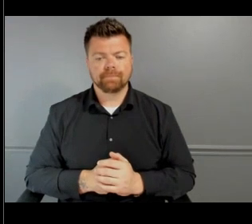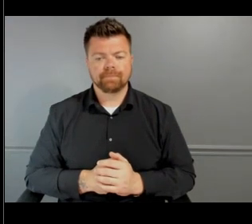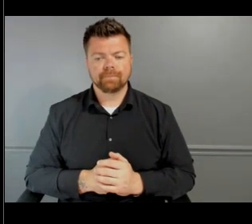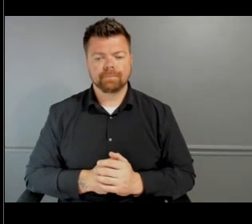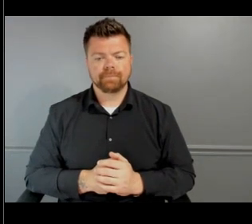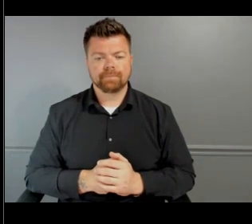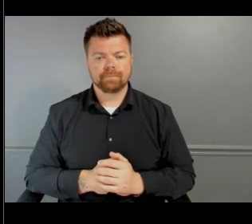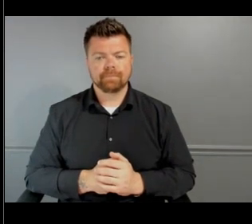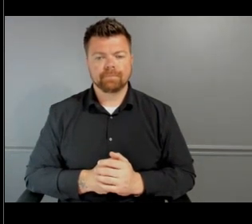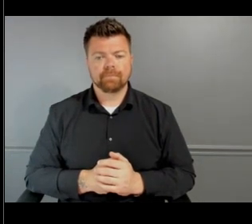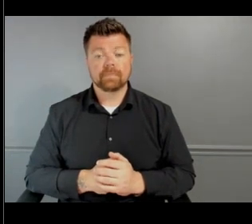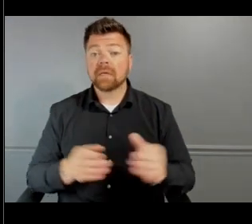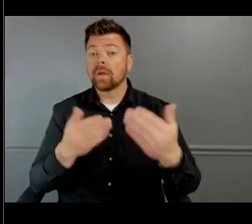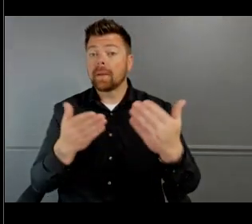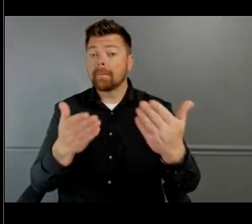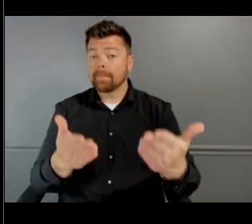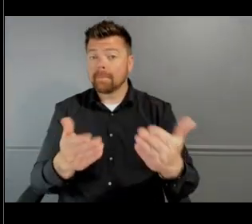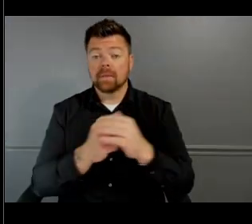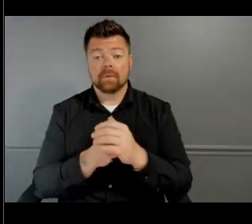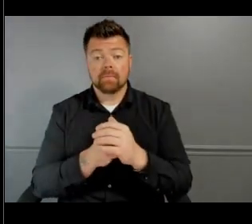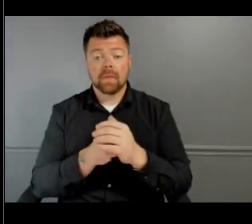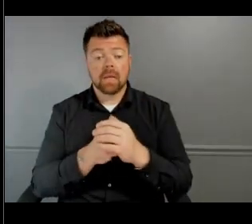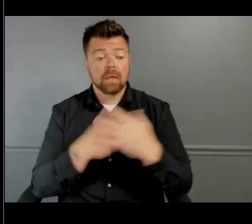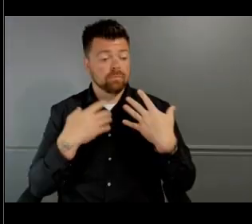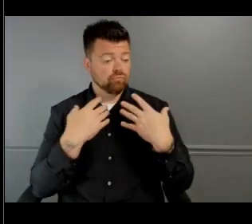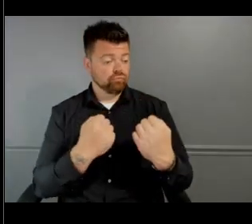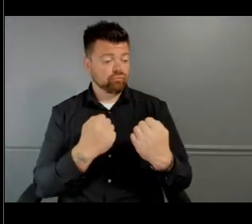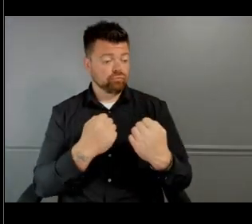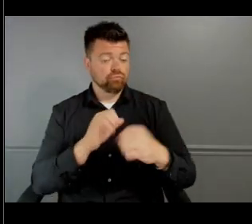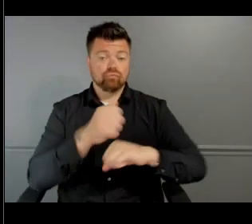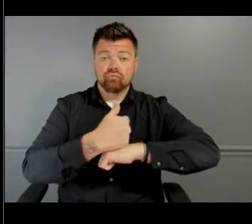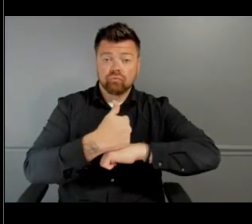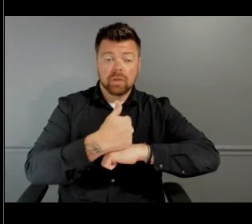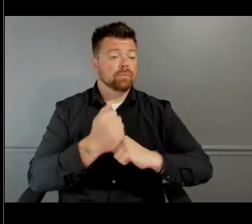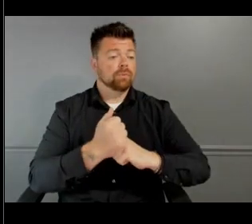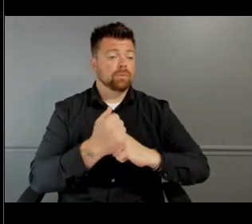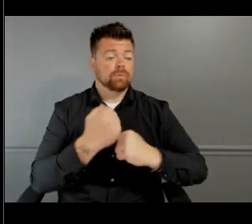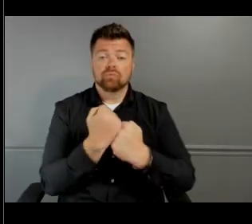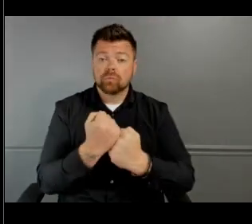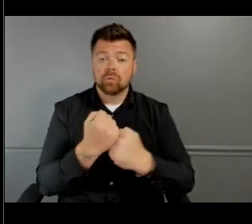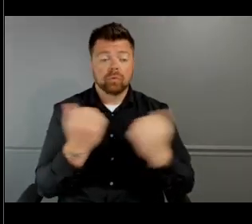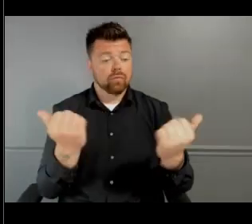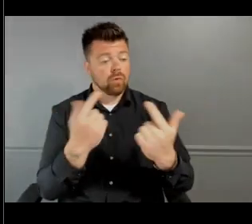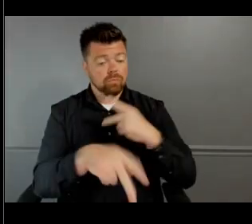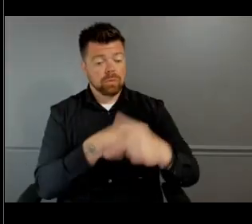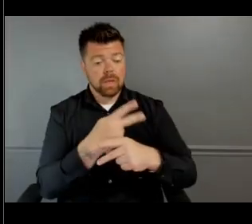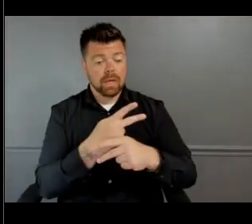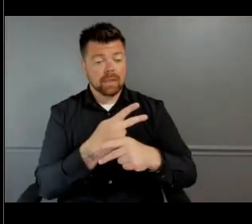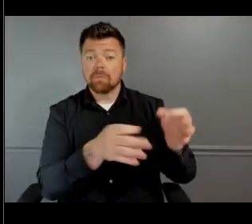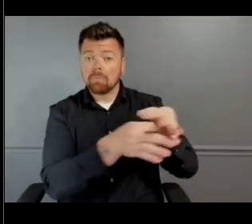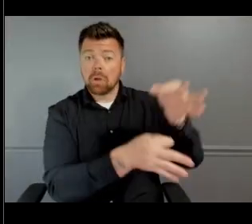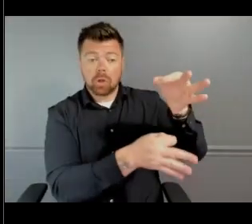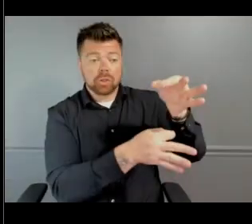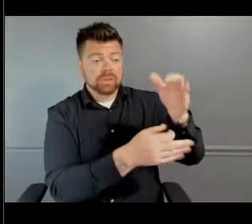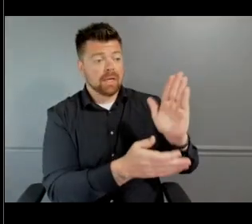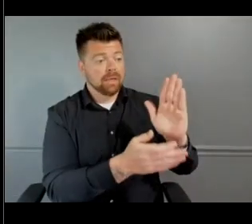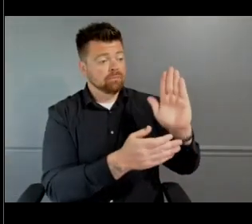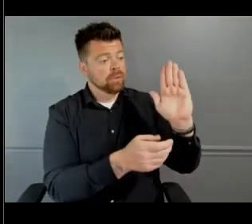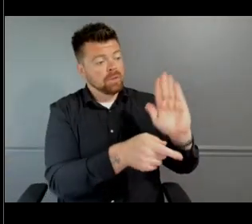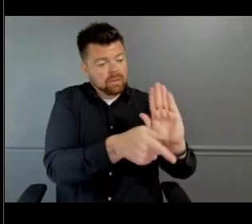It is recommended that reinforcing for all types of folding grab bars